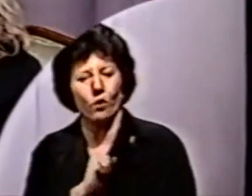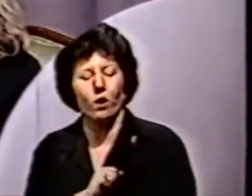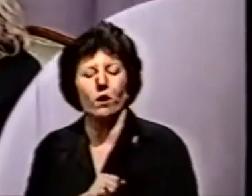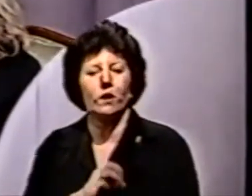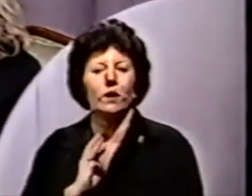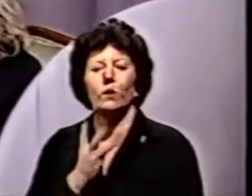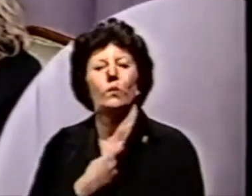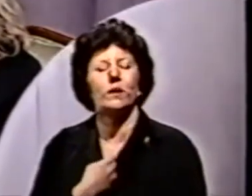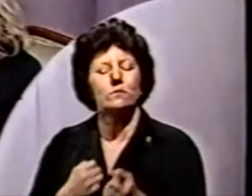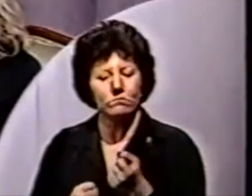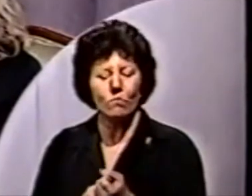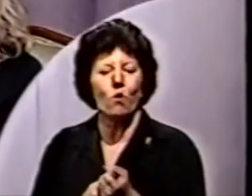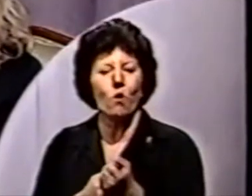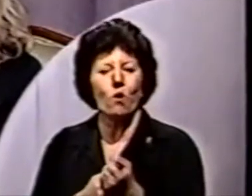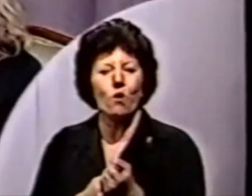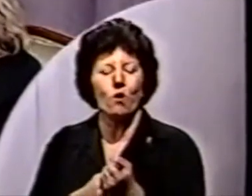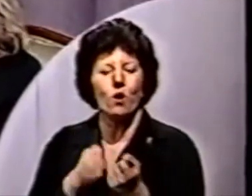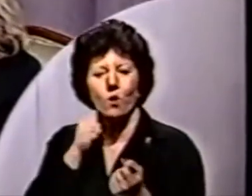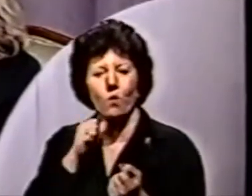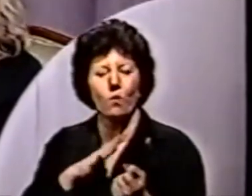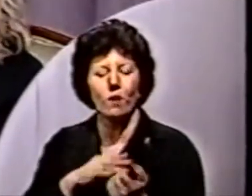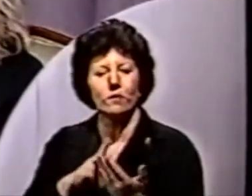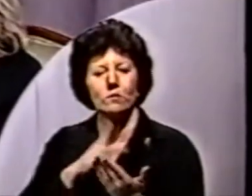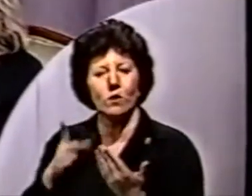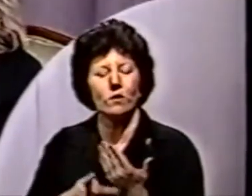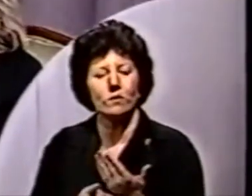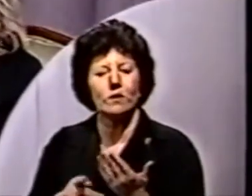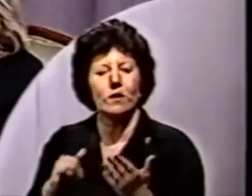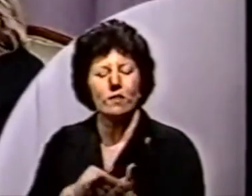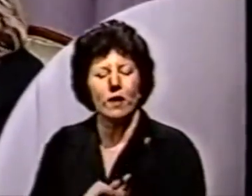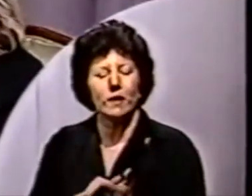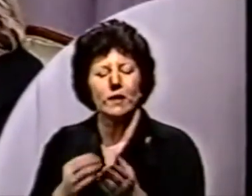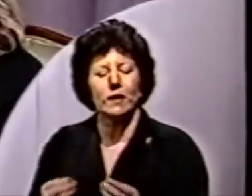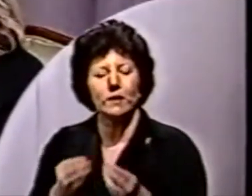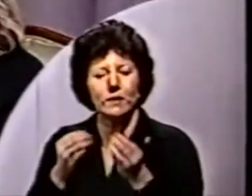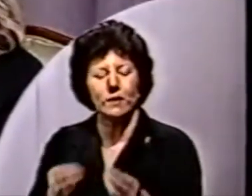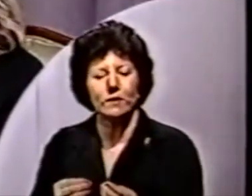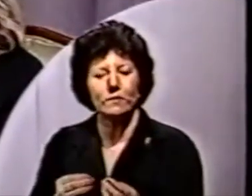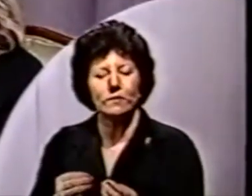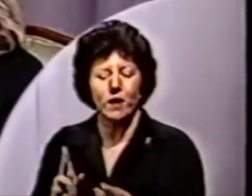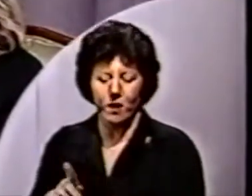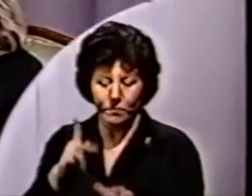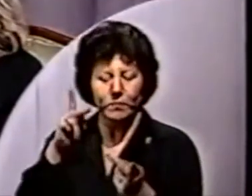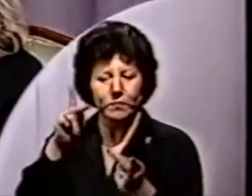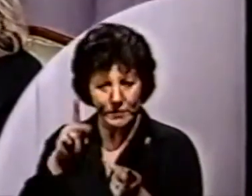programs that can provide some gender-specific services to women.